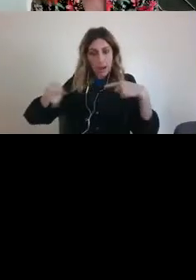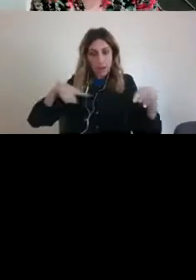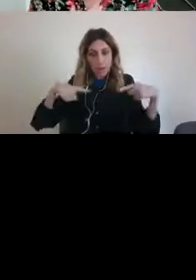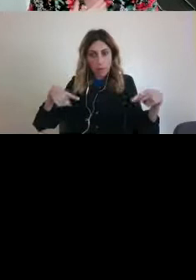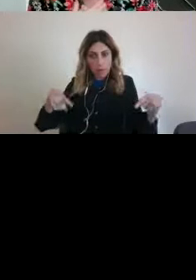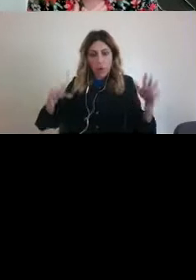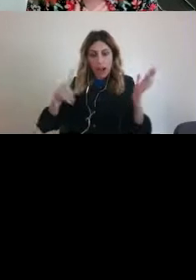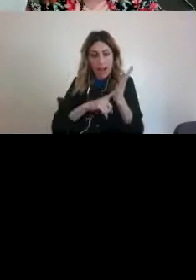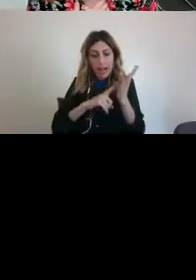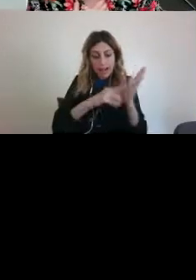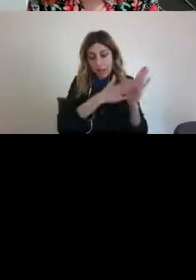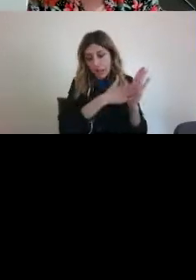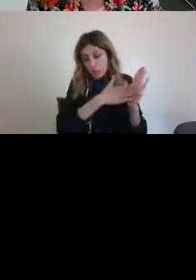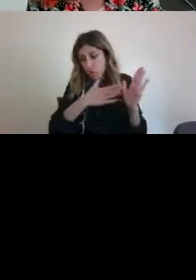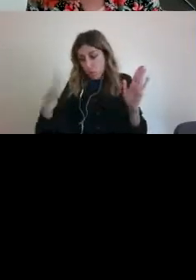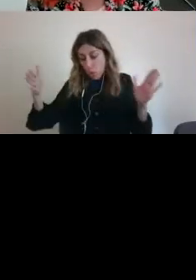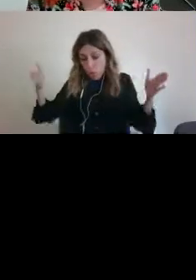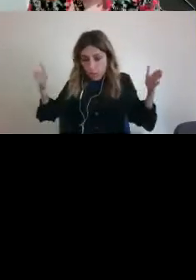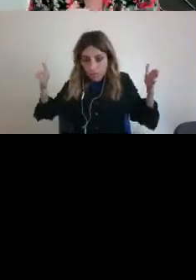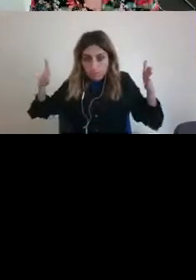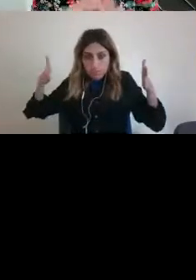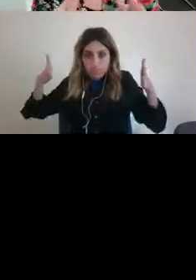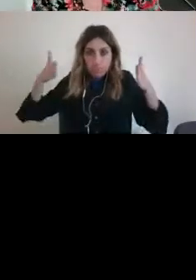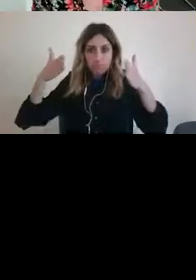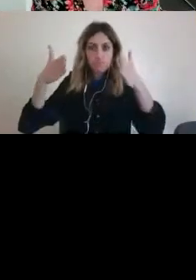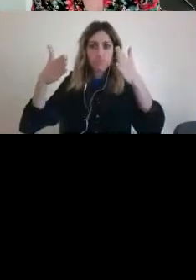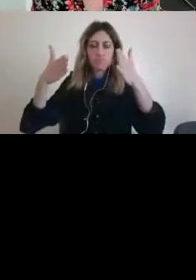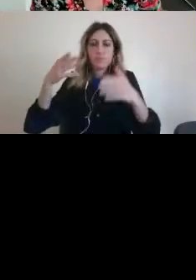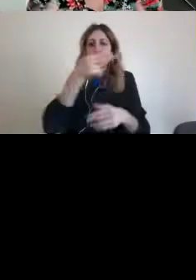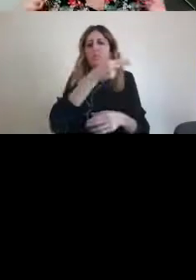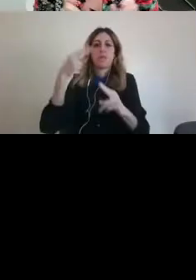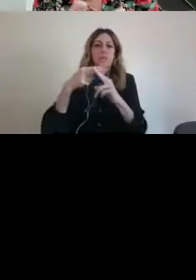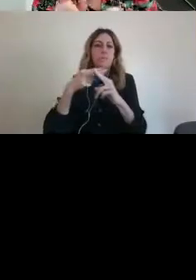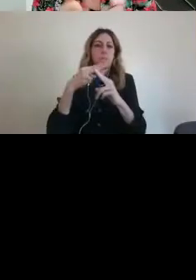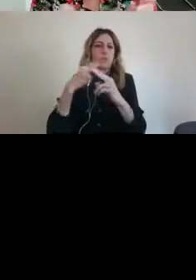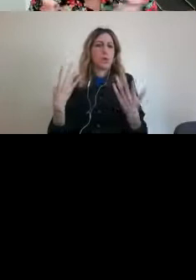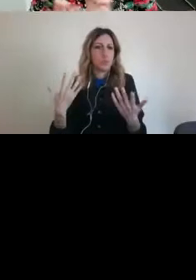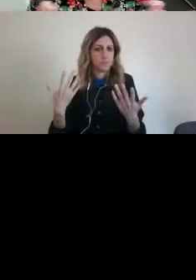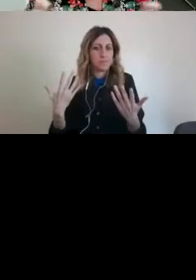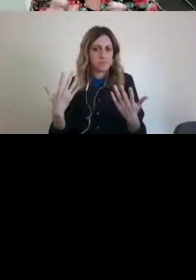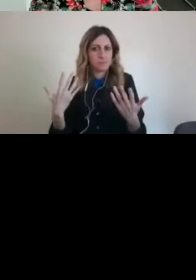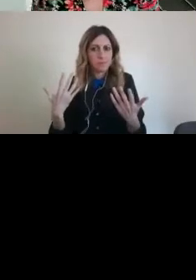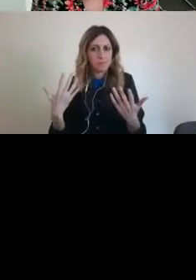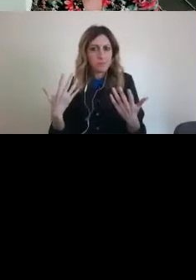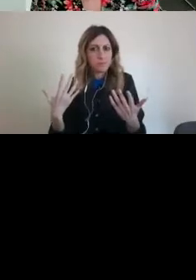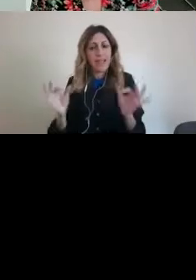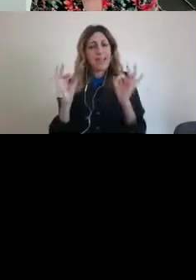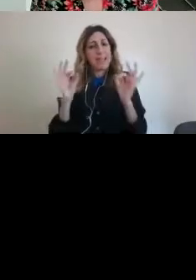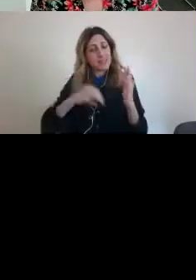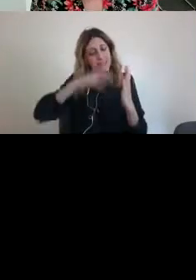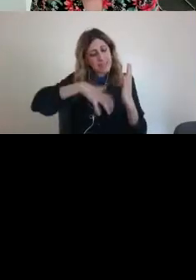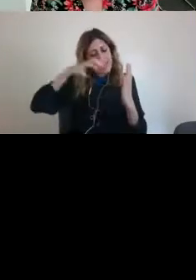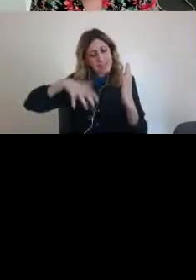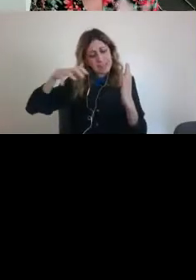found for. In my case, site structure. These different articles focus all on a different aspect. So I